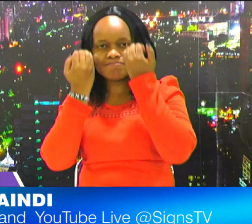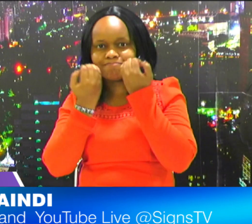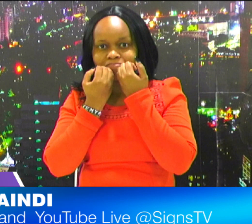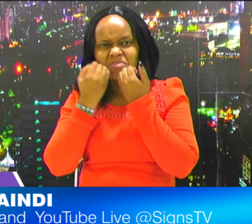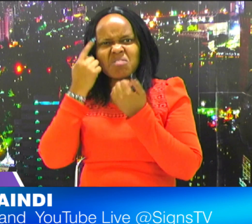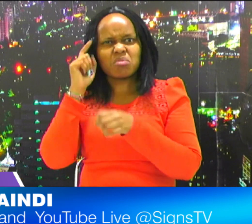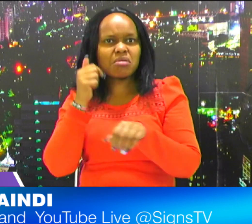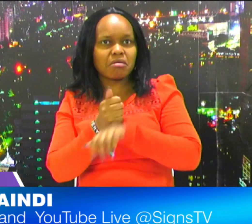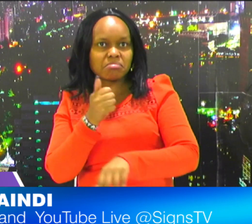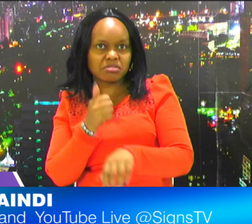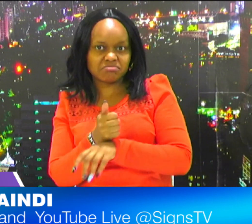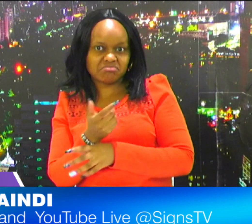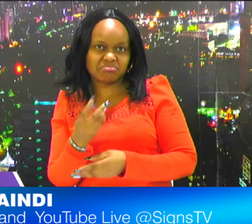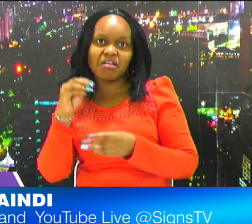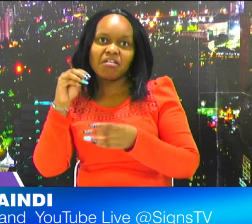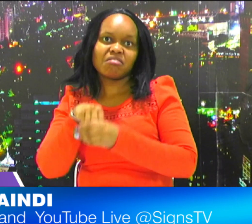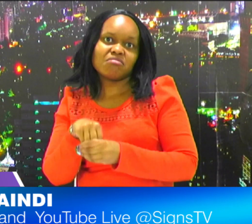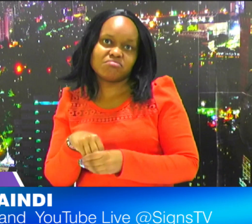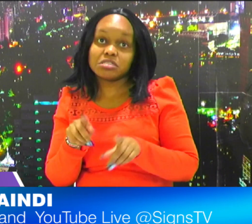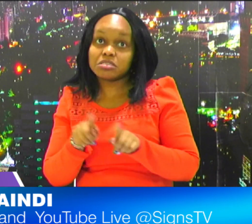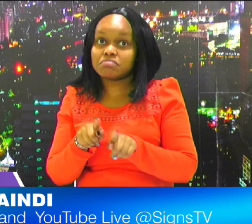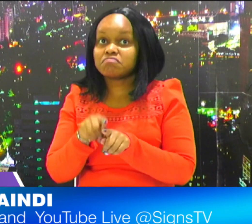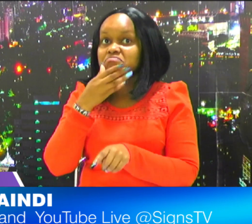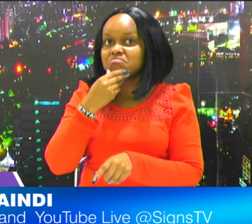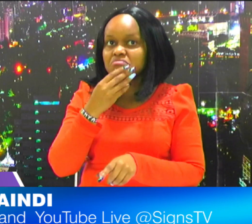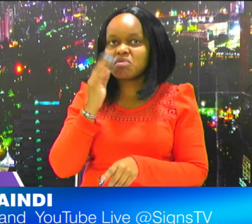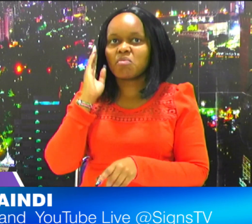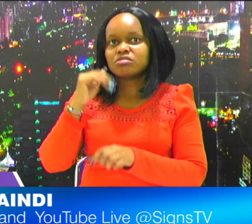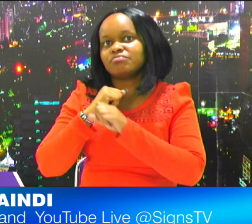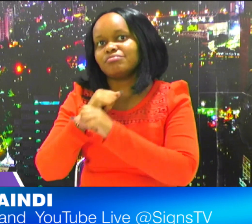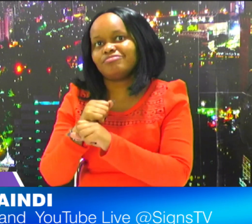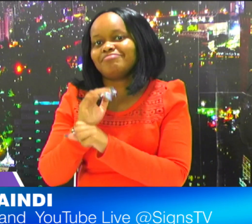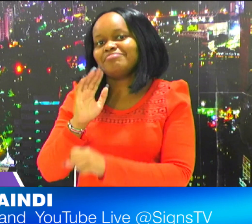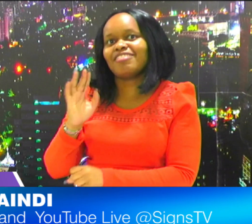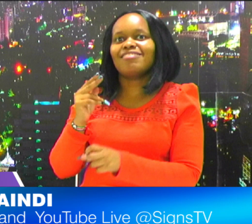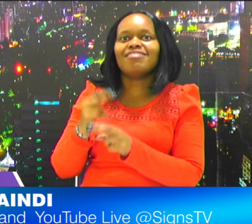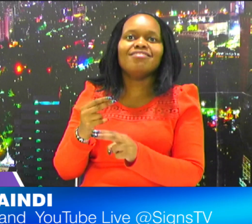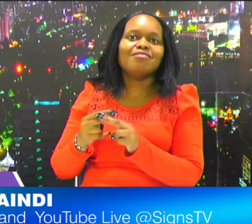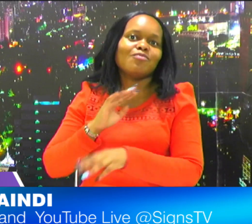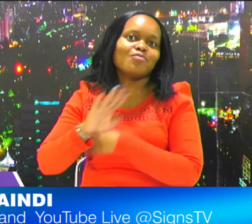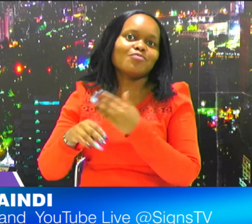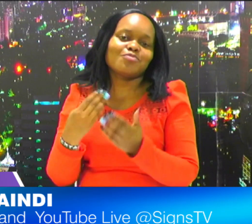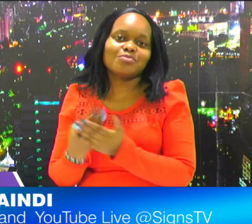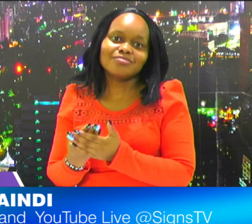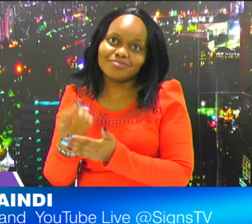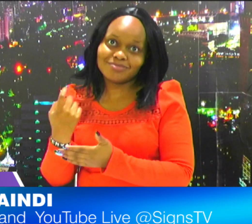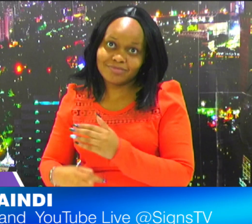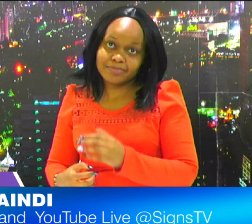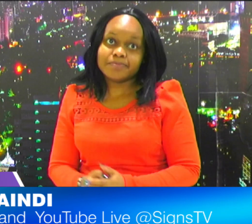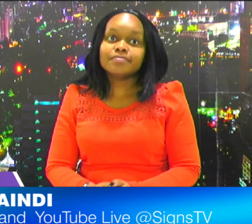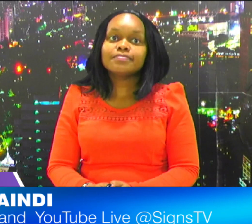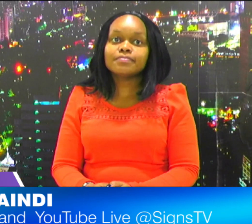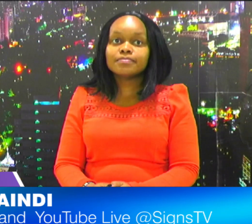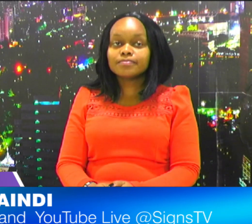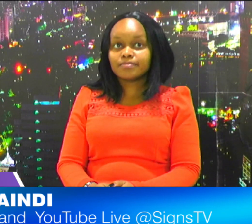to the DCI, failure to which he will sue him for defamation, insisting